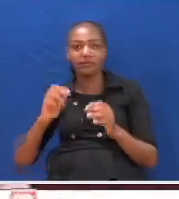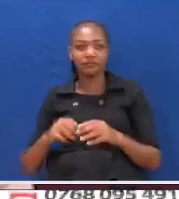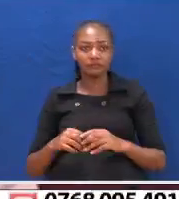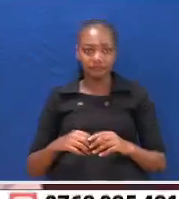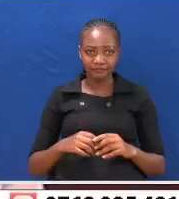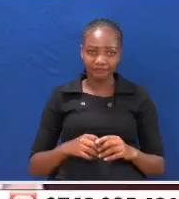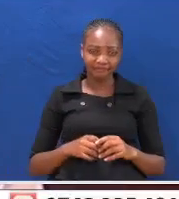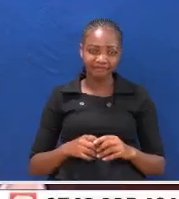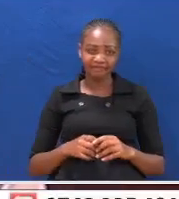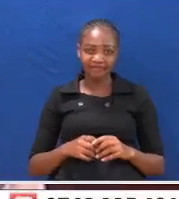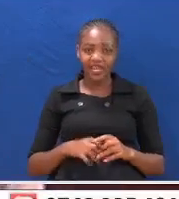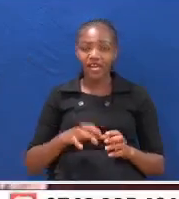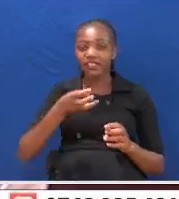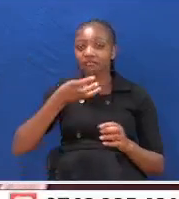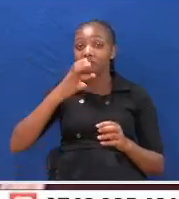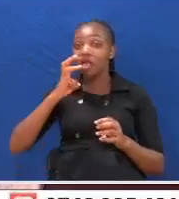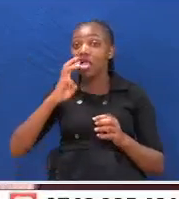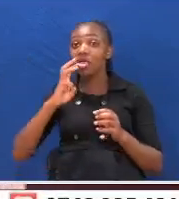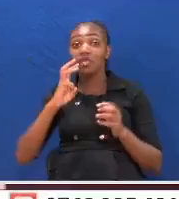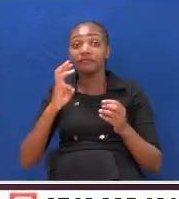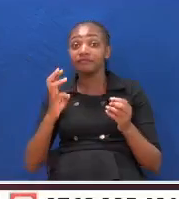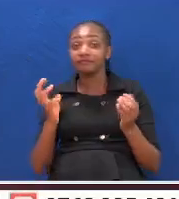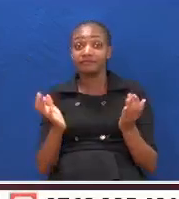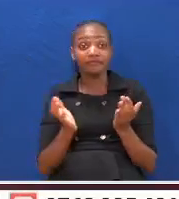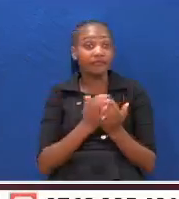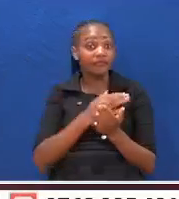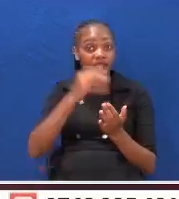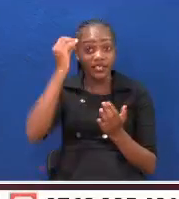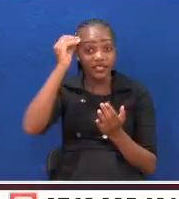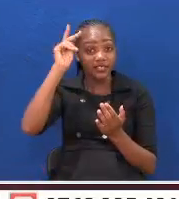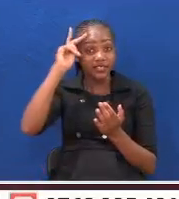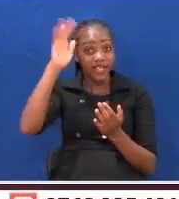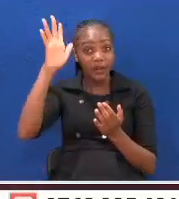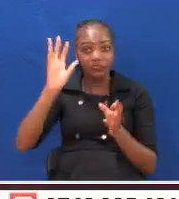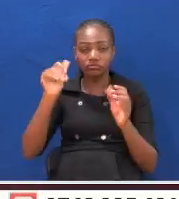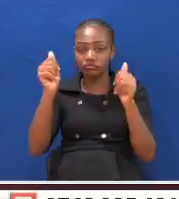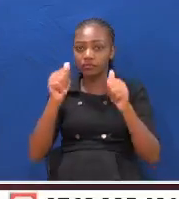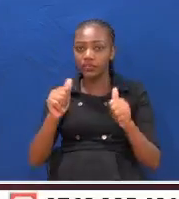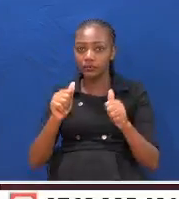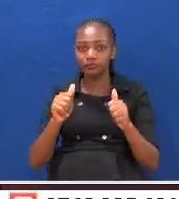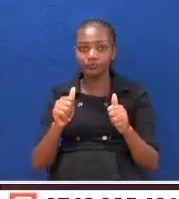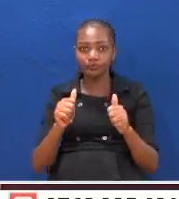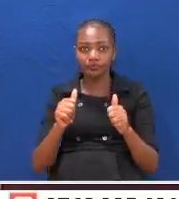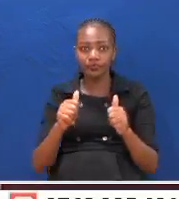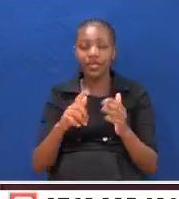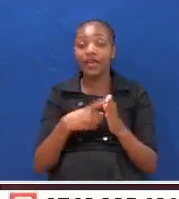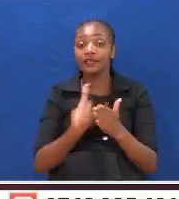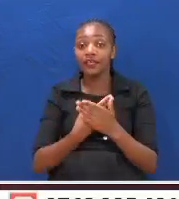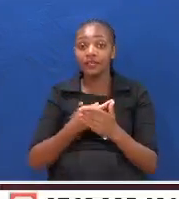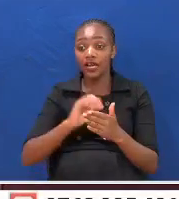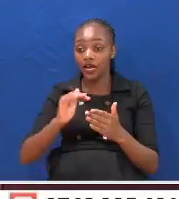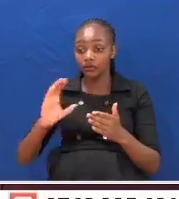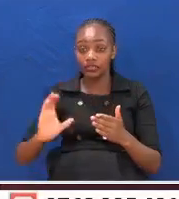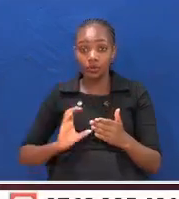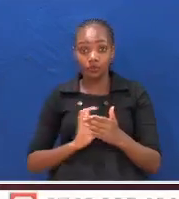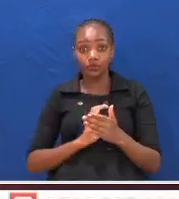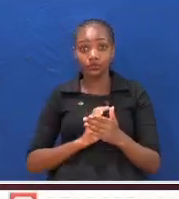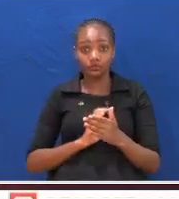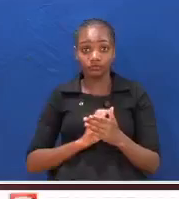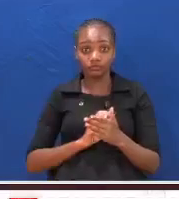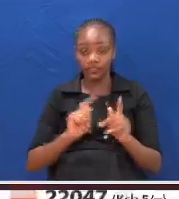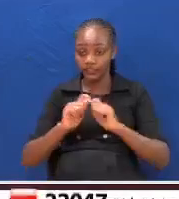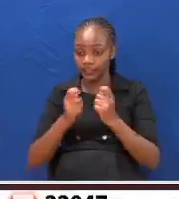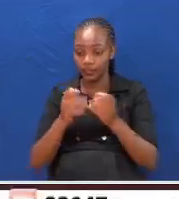Haijaisha hapa Kiambu. Jana County Security Committee imekutana na timu ya Gatundu, Gatundu